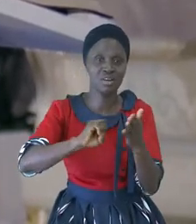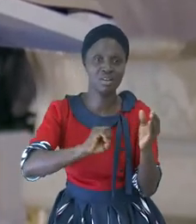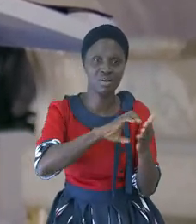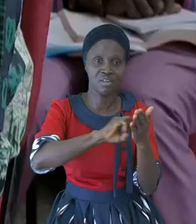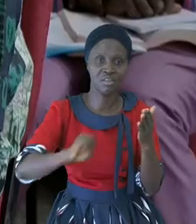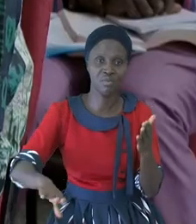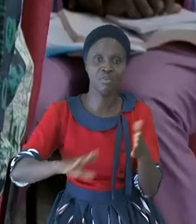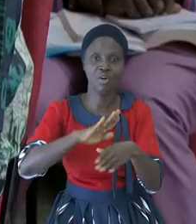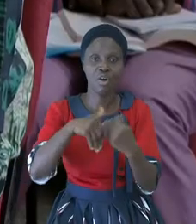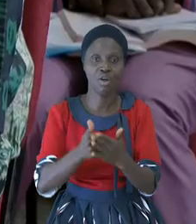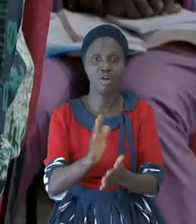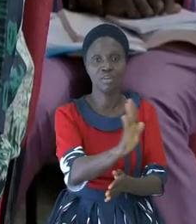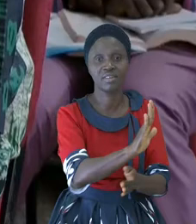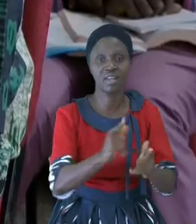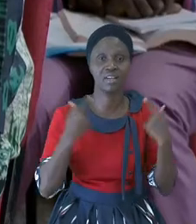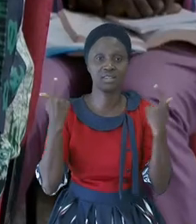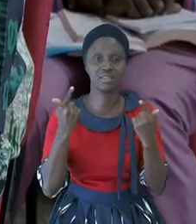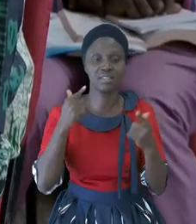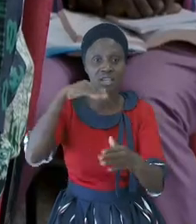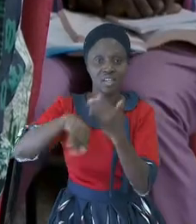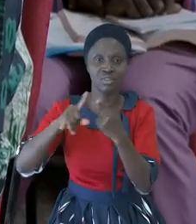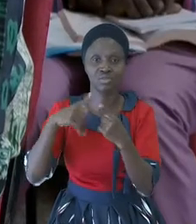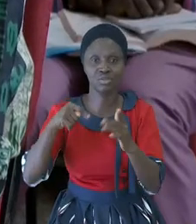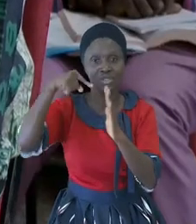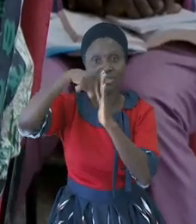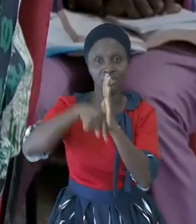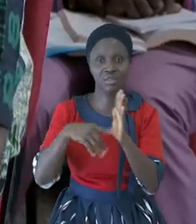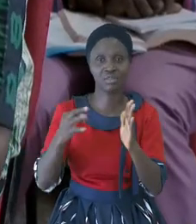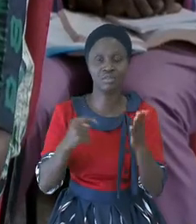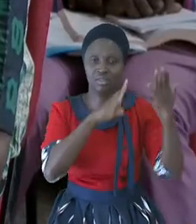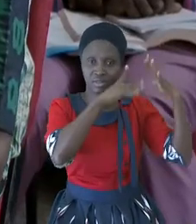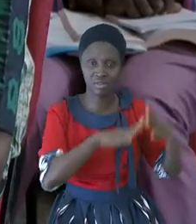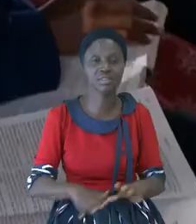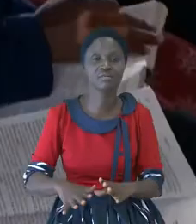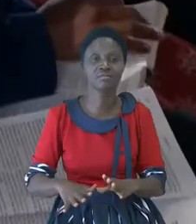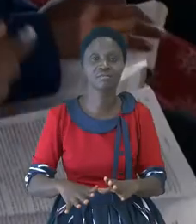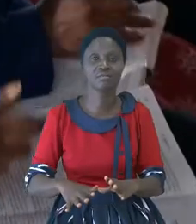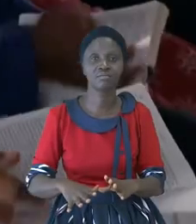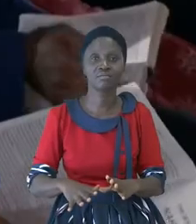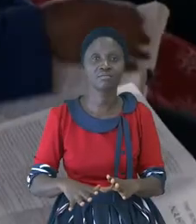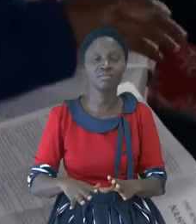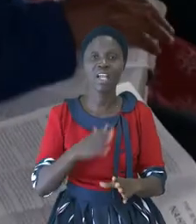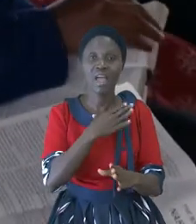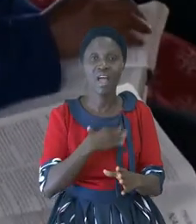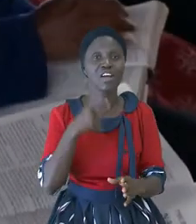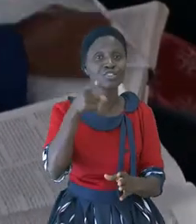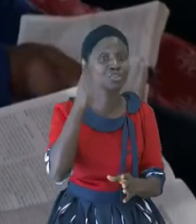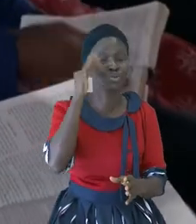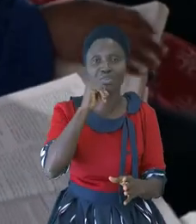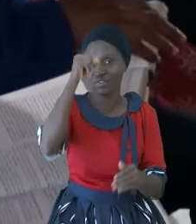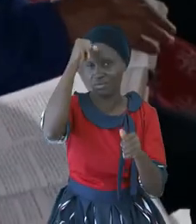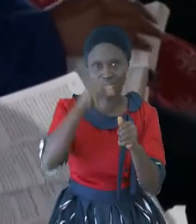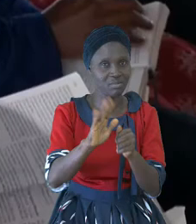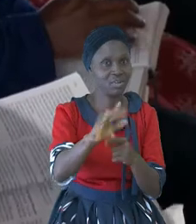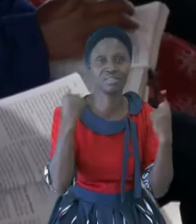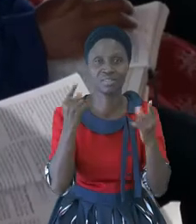the sea. Will not float, will go to the depths of the sea. and you'll not remember them anymore.